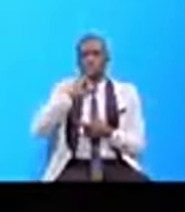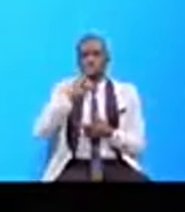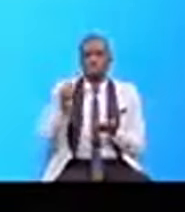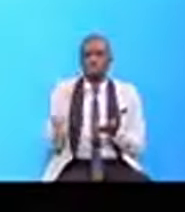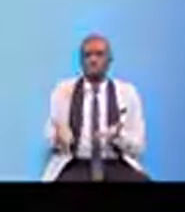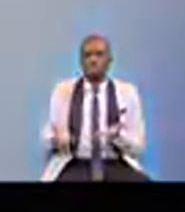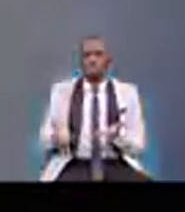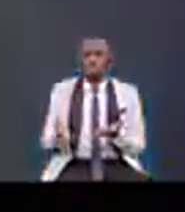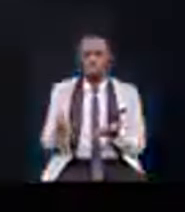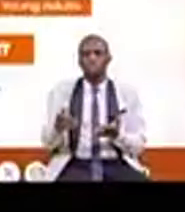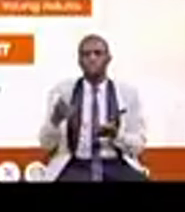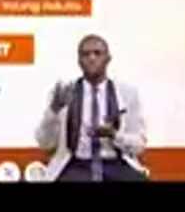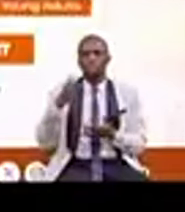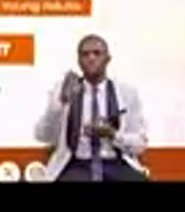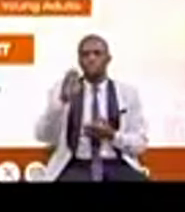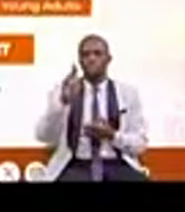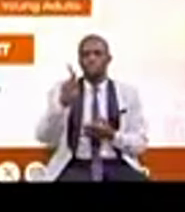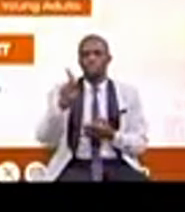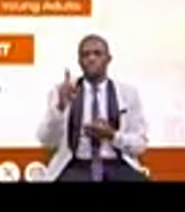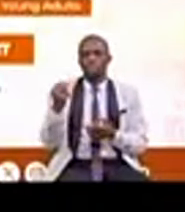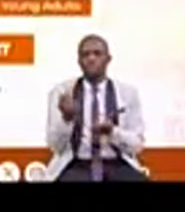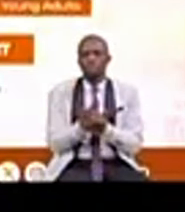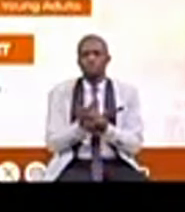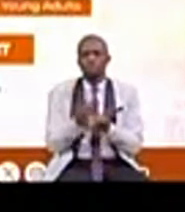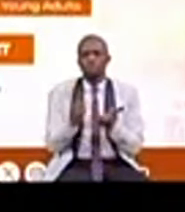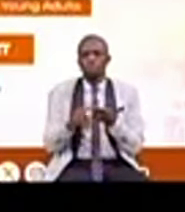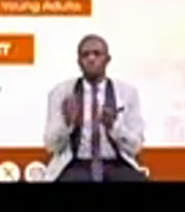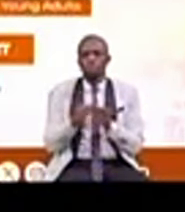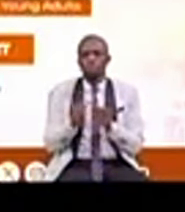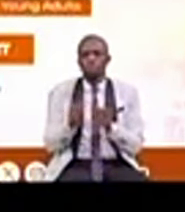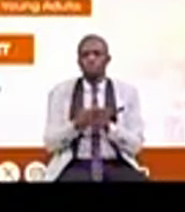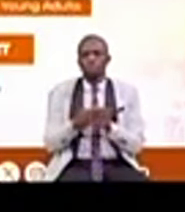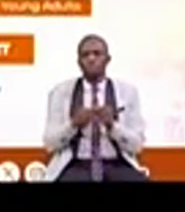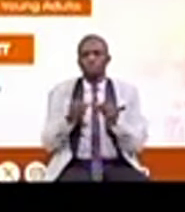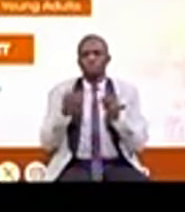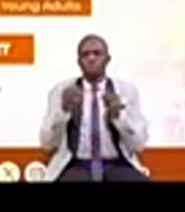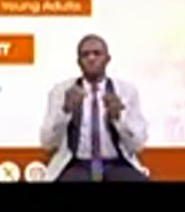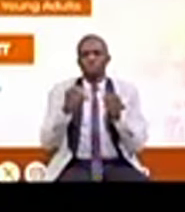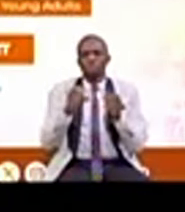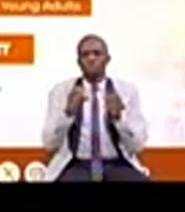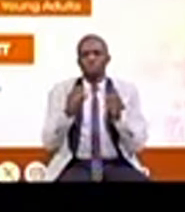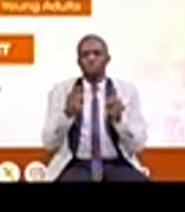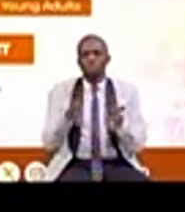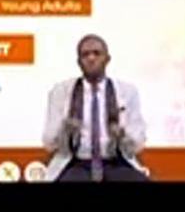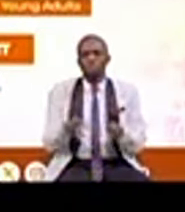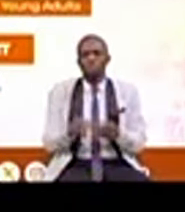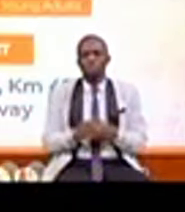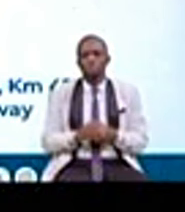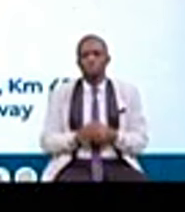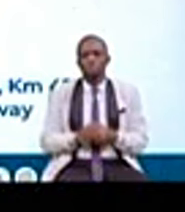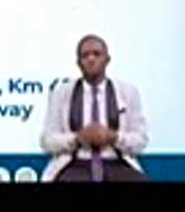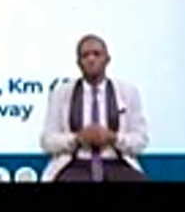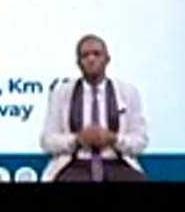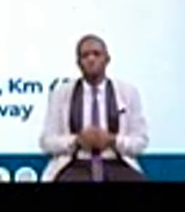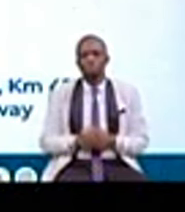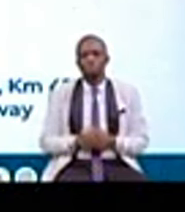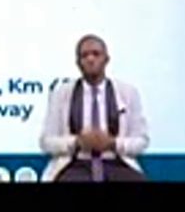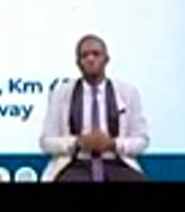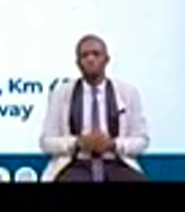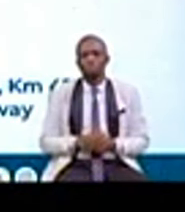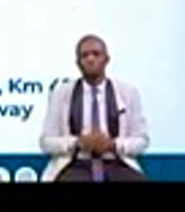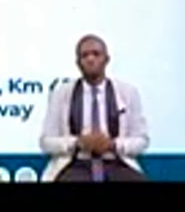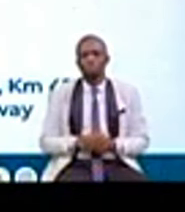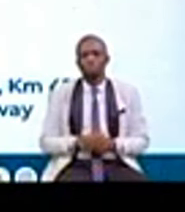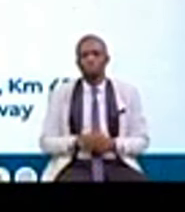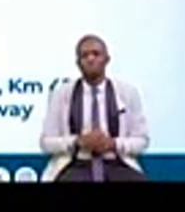one, repentance in fullness before the all-knowing